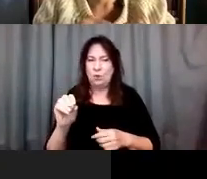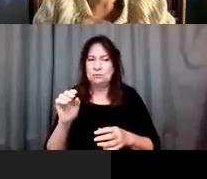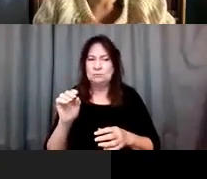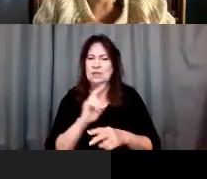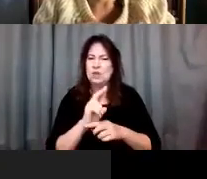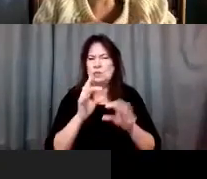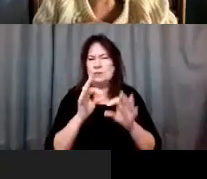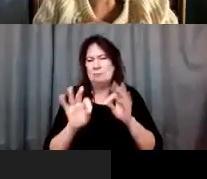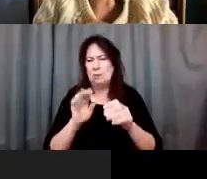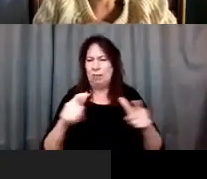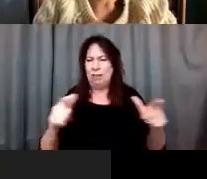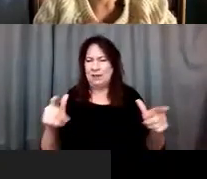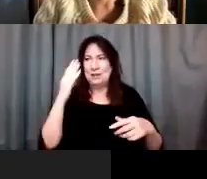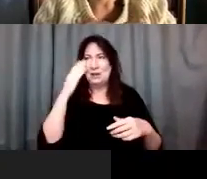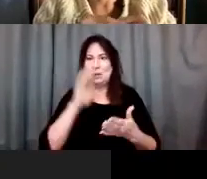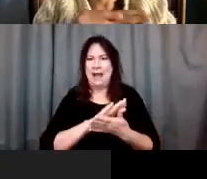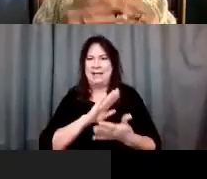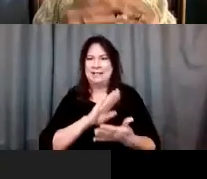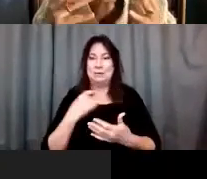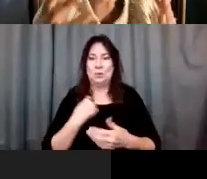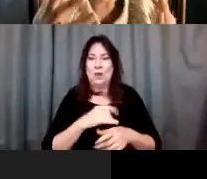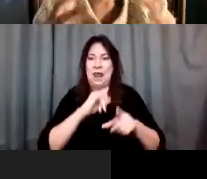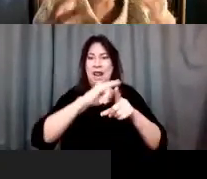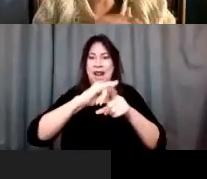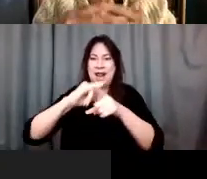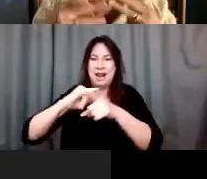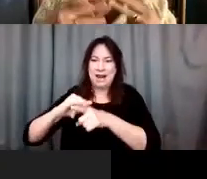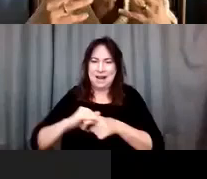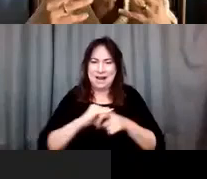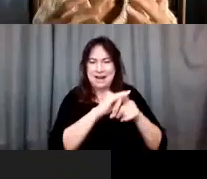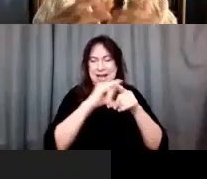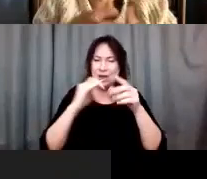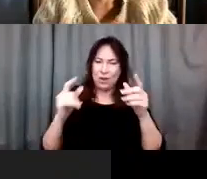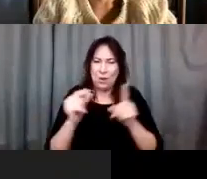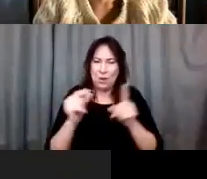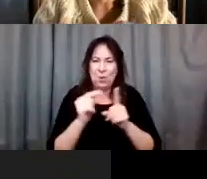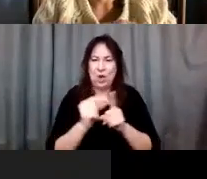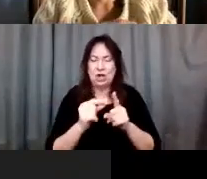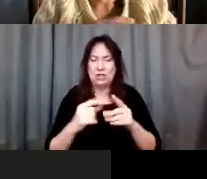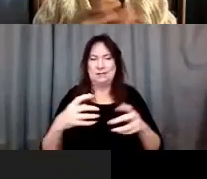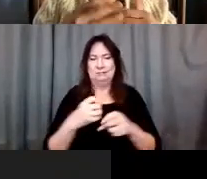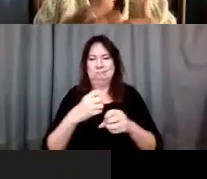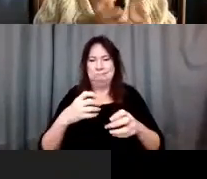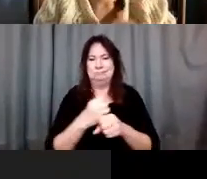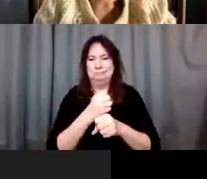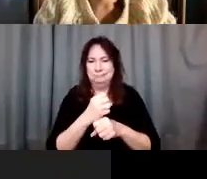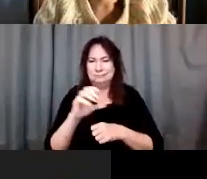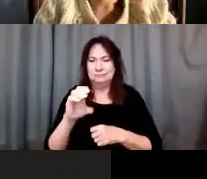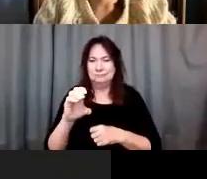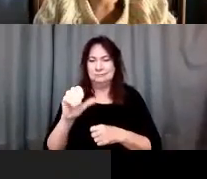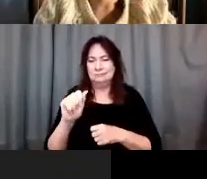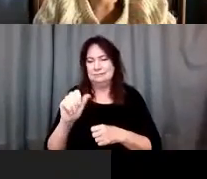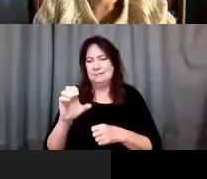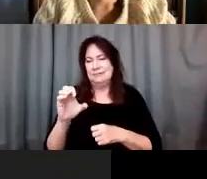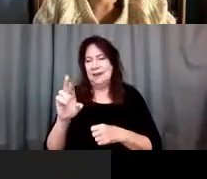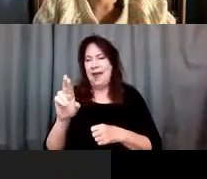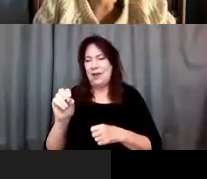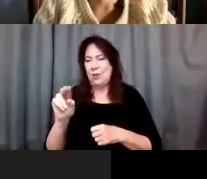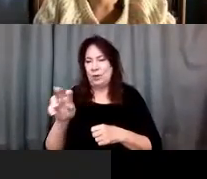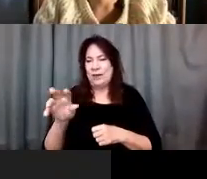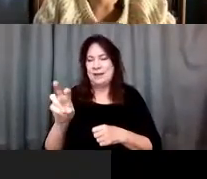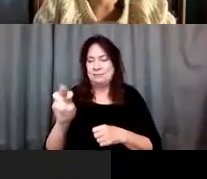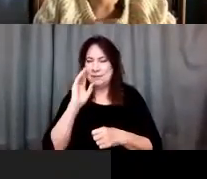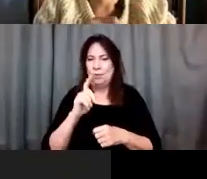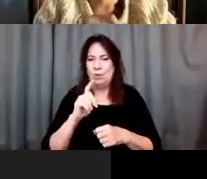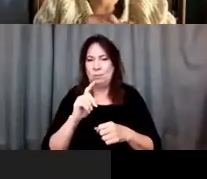to promote in academia, where we love our key terms and our acronyms, but that's going to be a hurdle for a number